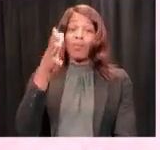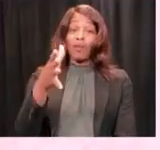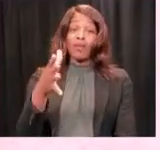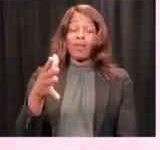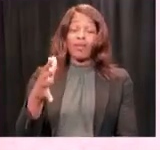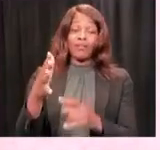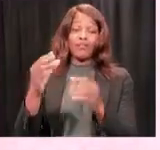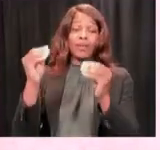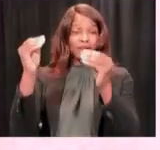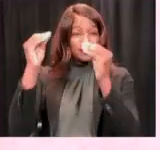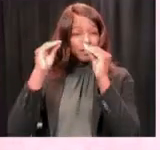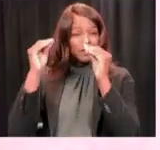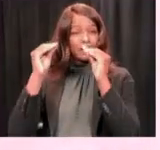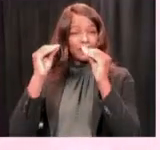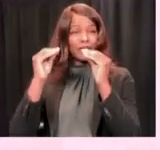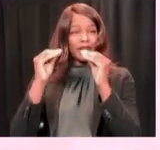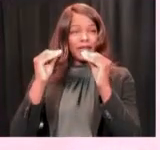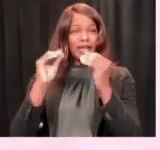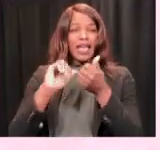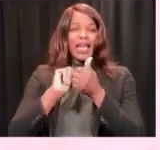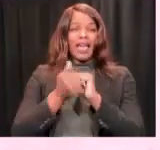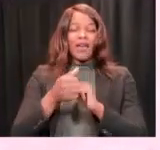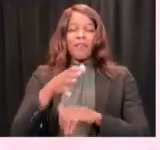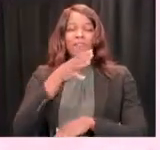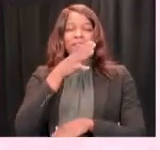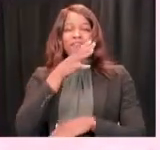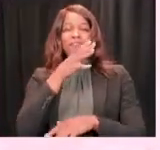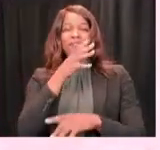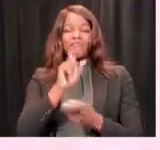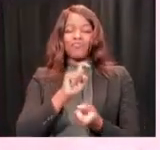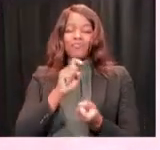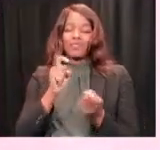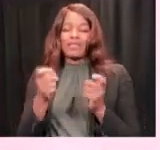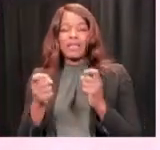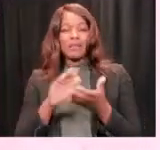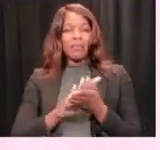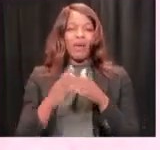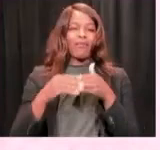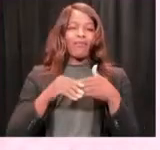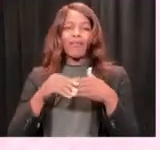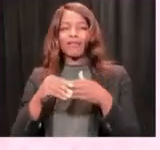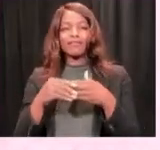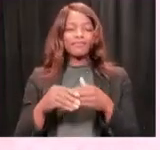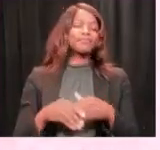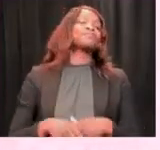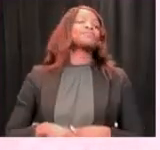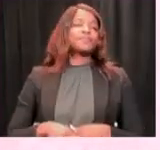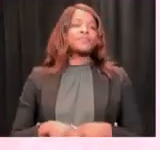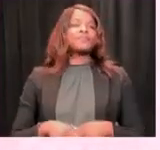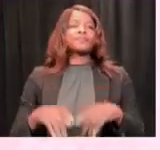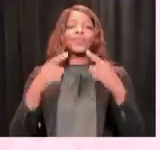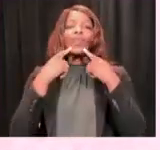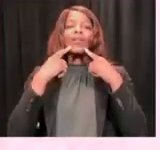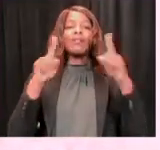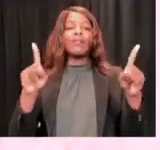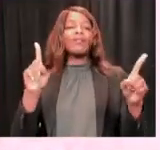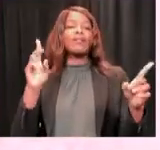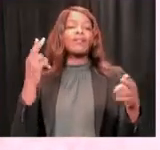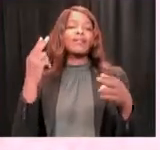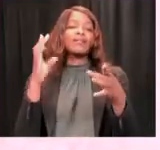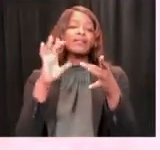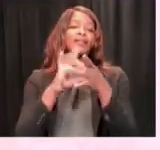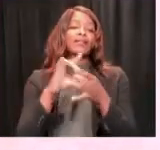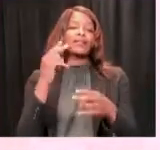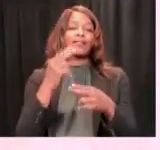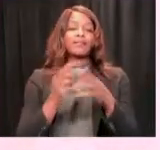call it out how mama would stretch stuff. Didn't have much, but mama would stretch it. I call it out in the name of Jesus. And